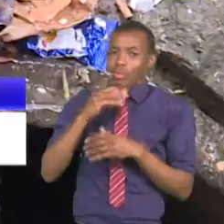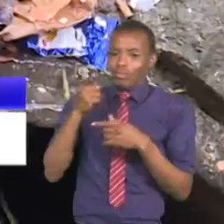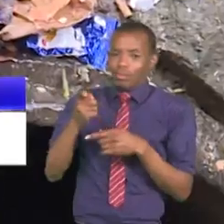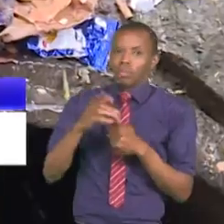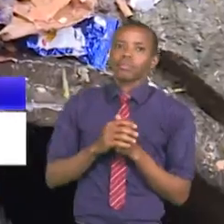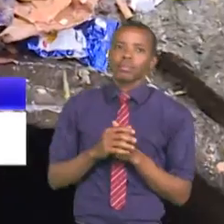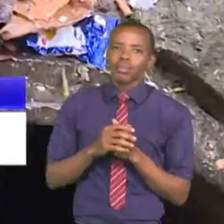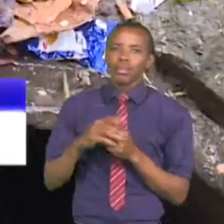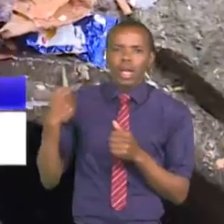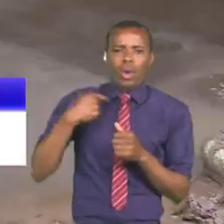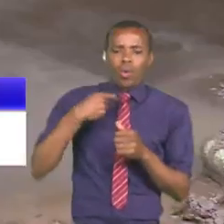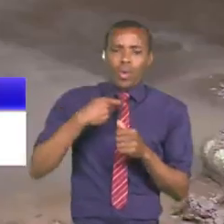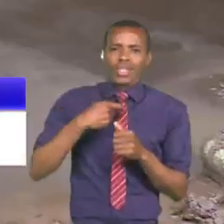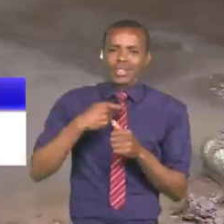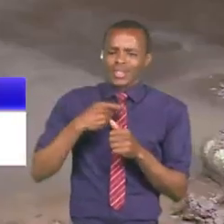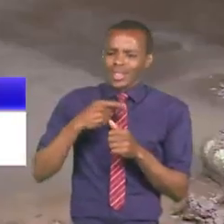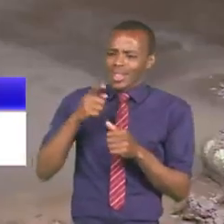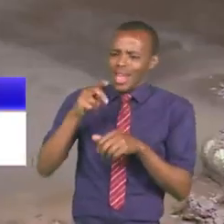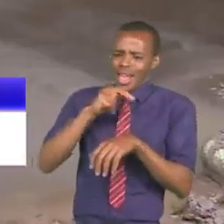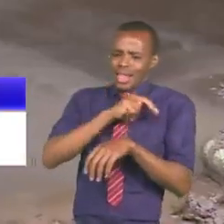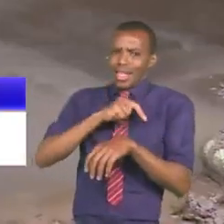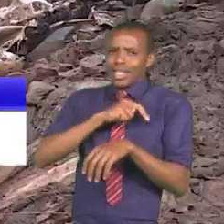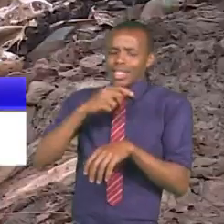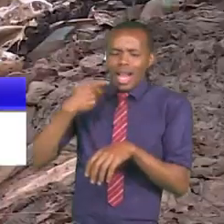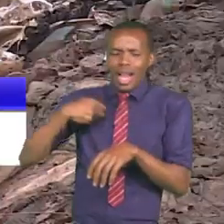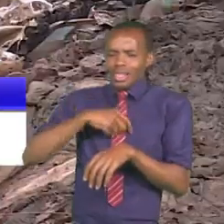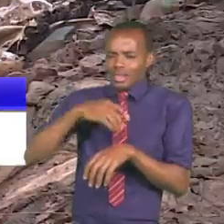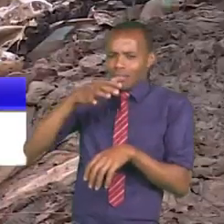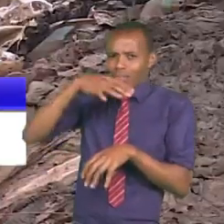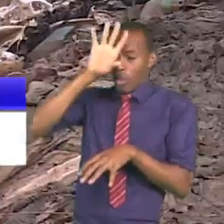Here, we get slapped by Mother Nature's disappointments.